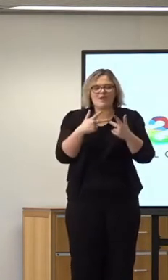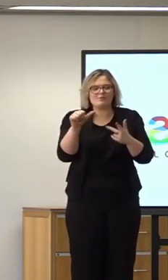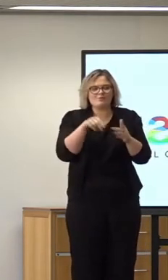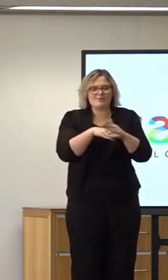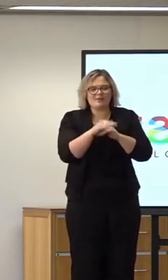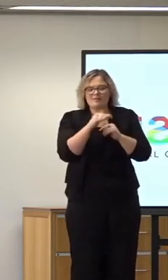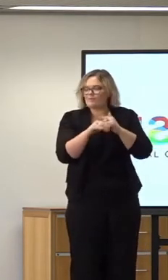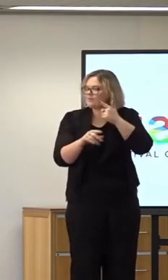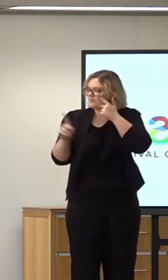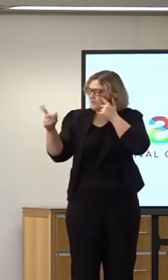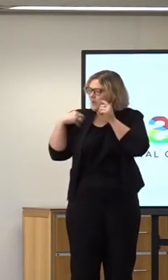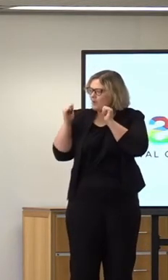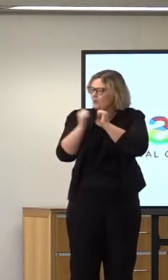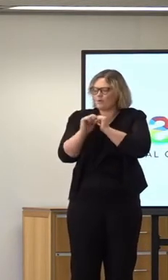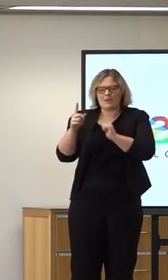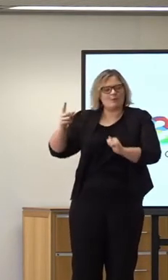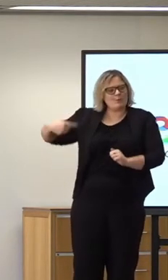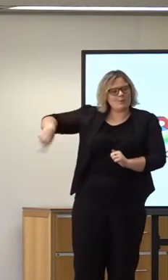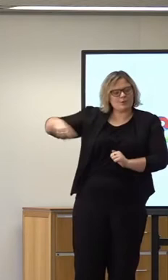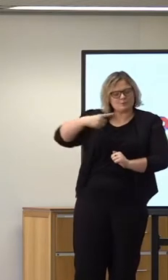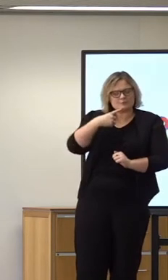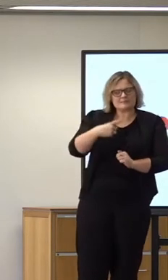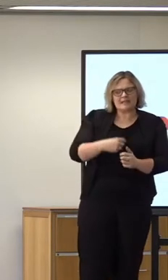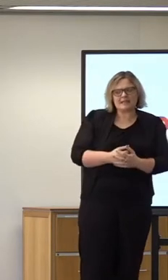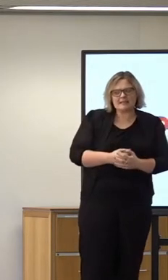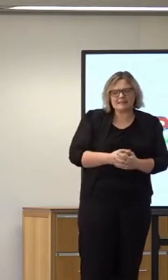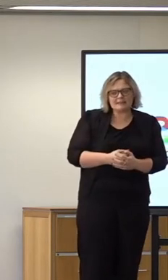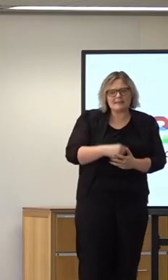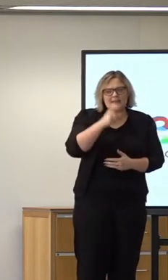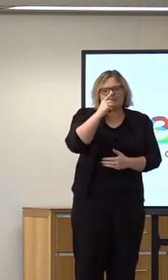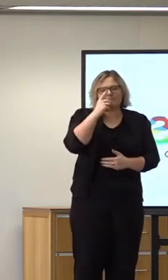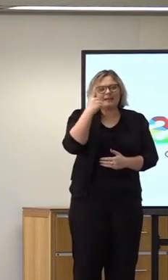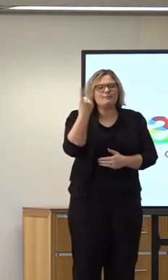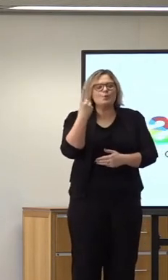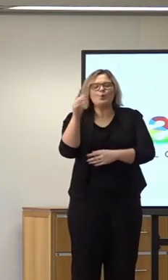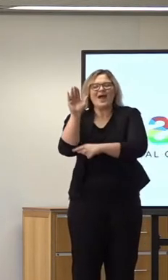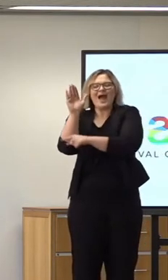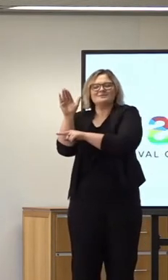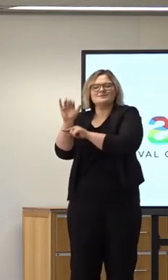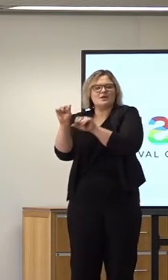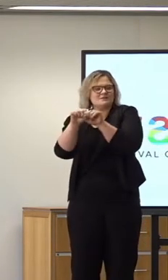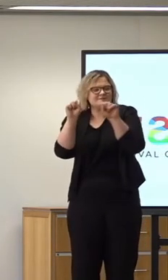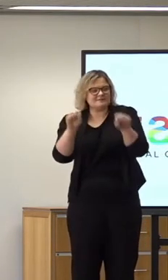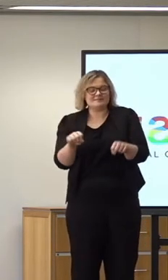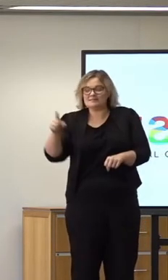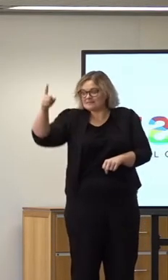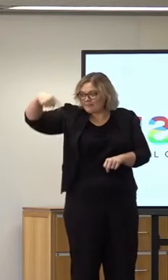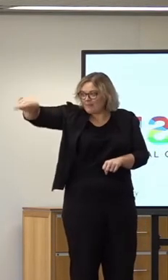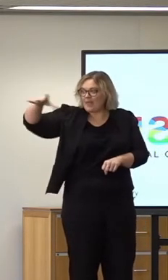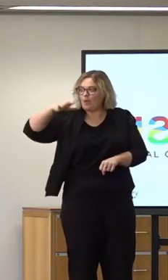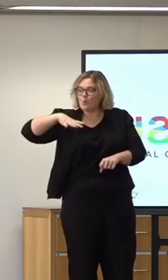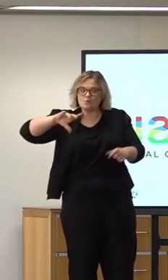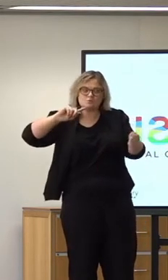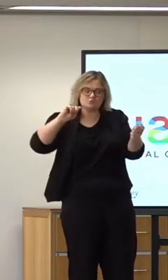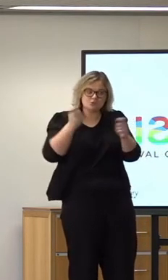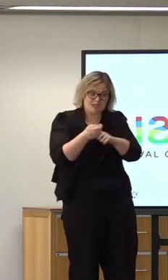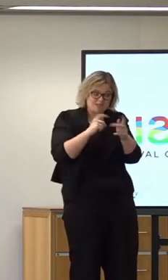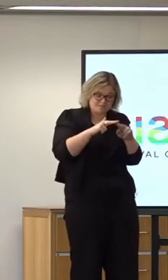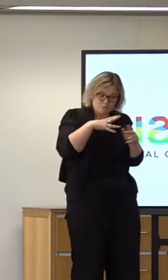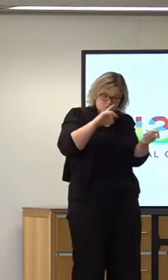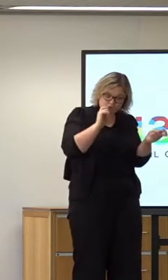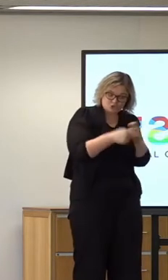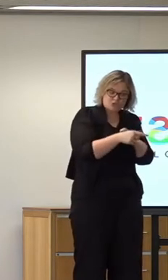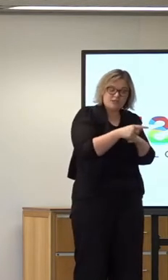Yeah, I can completely agree with what they're saying. It's people who are outside of the system, if they want to change the system to better